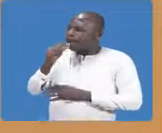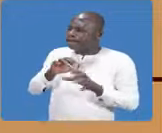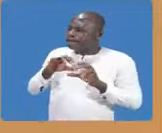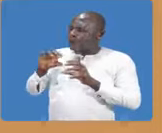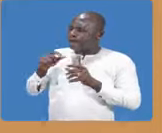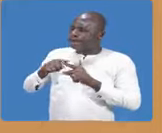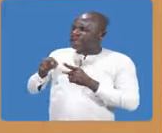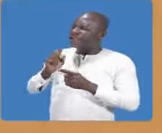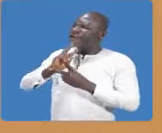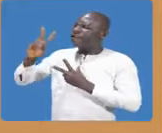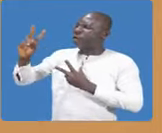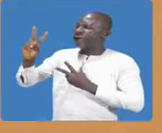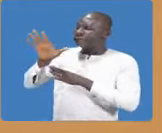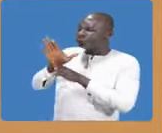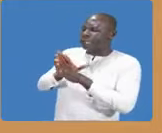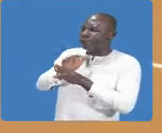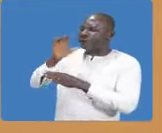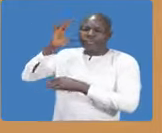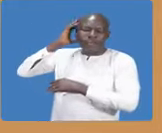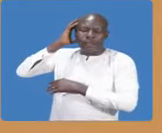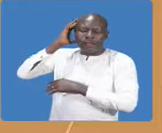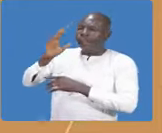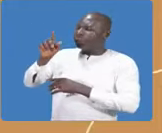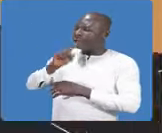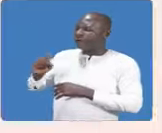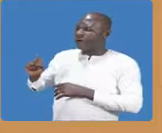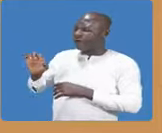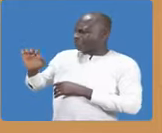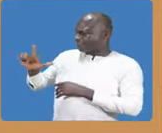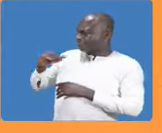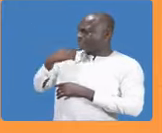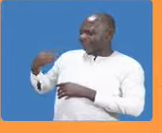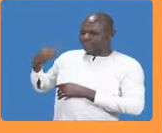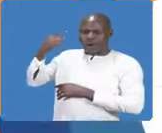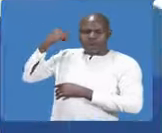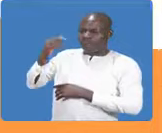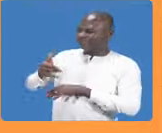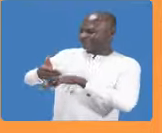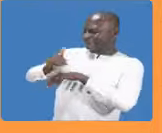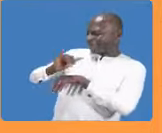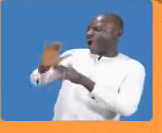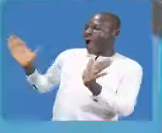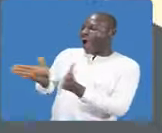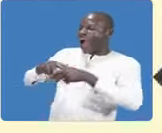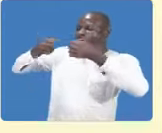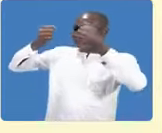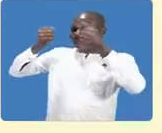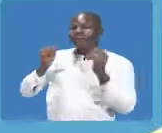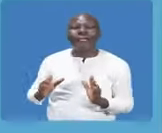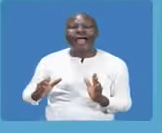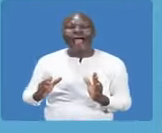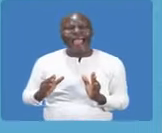moved but her voice was not heard therefore Eli thought she was drunk